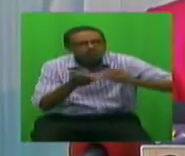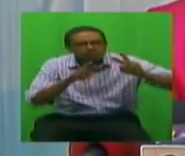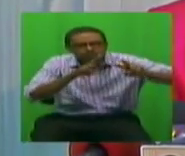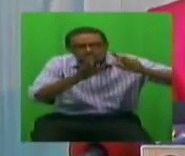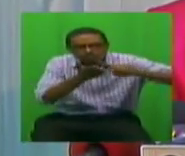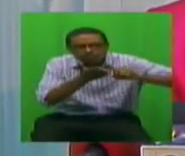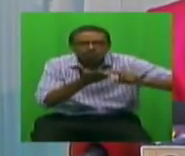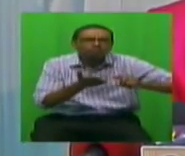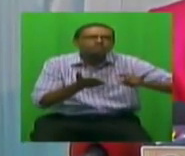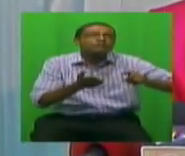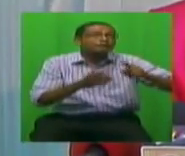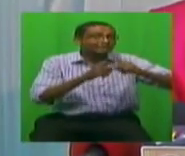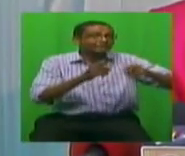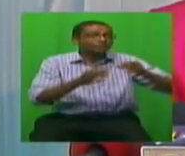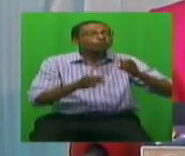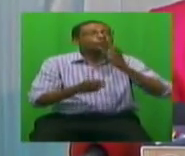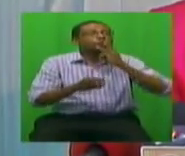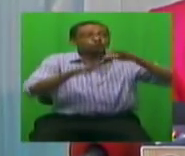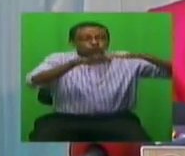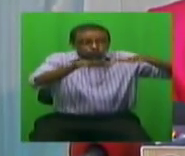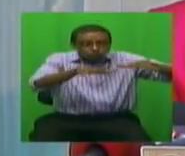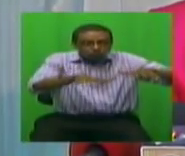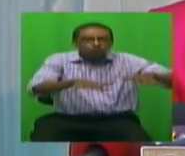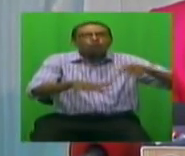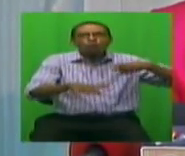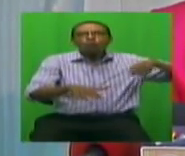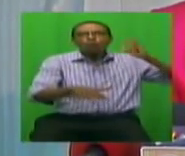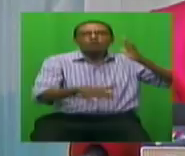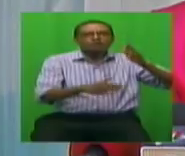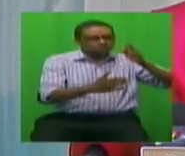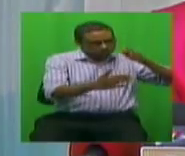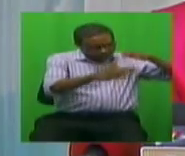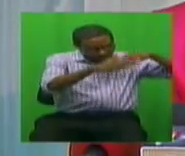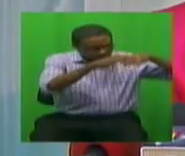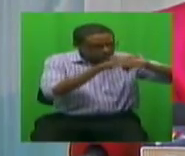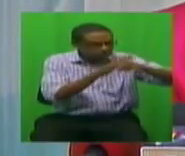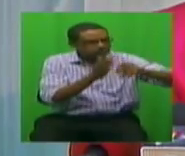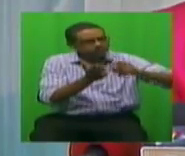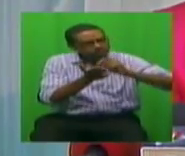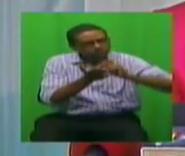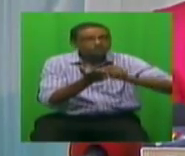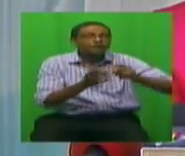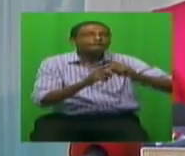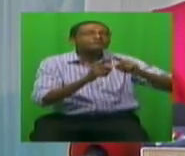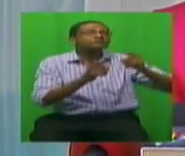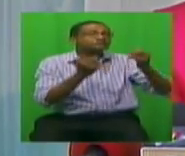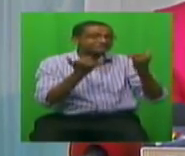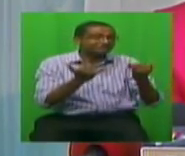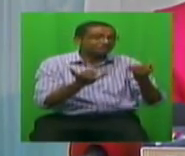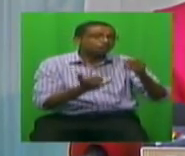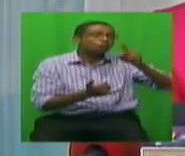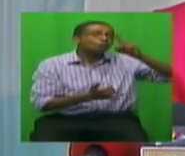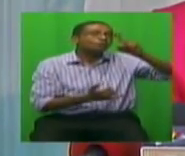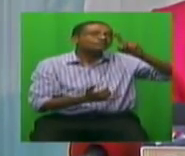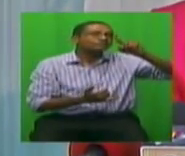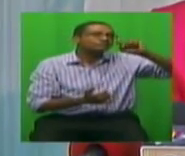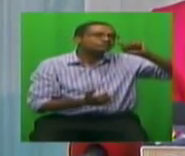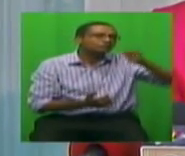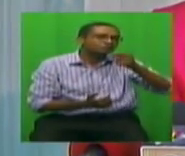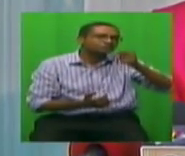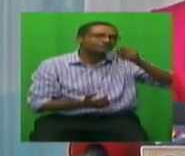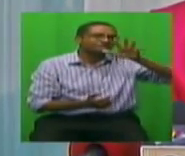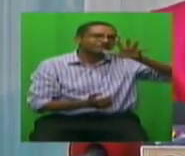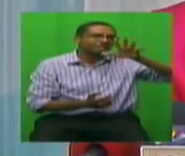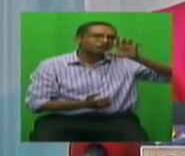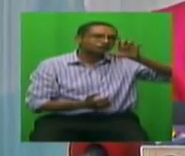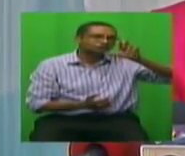standby and we will commence assessments in there. So thus far, we have done 1,502 assessments. At present,